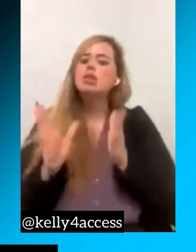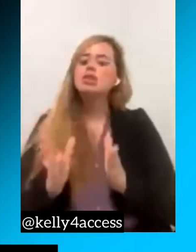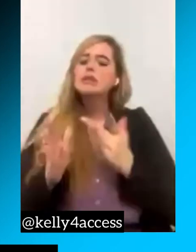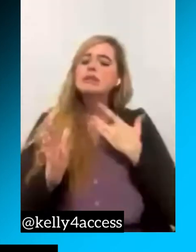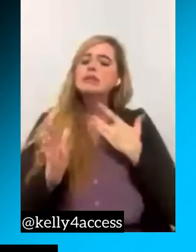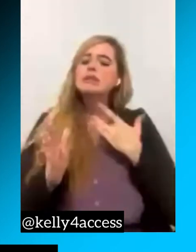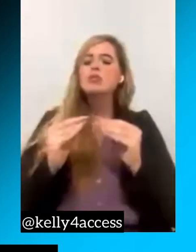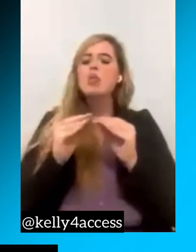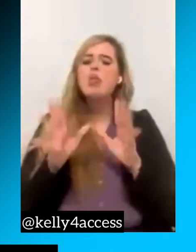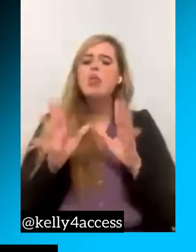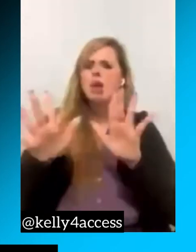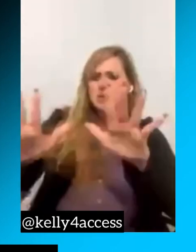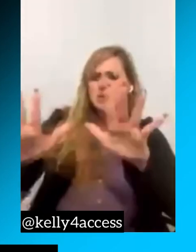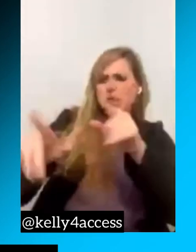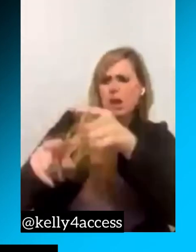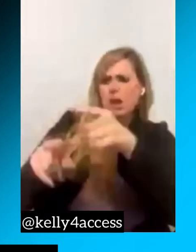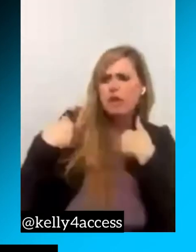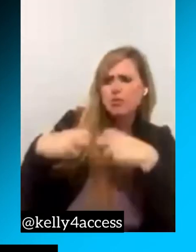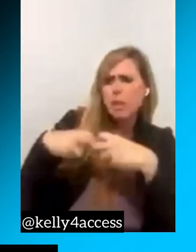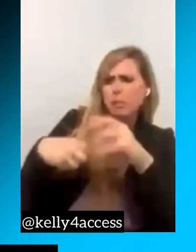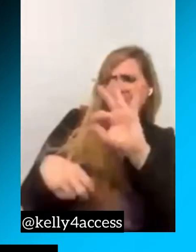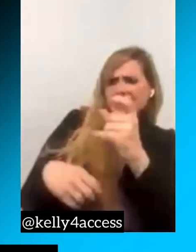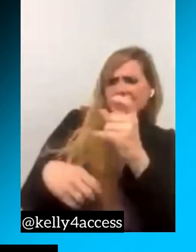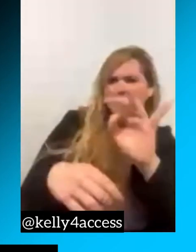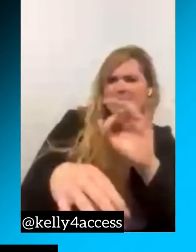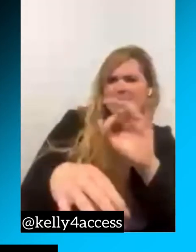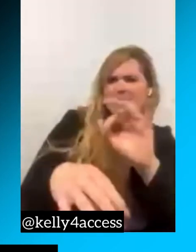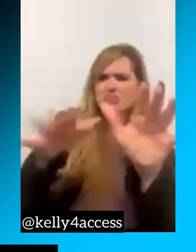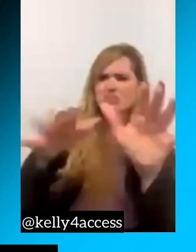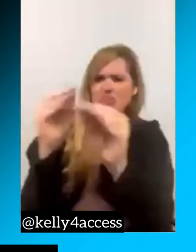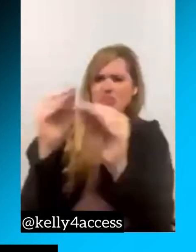this? There's an issue, there's something wrong.